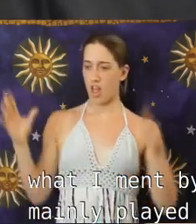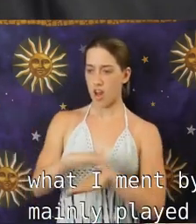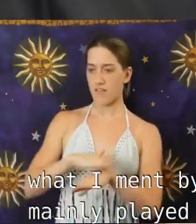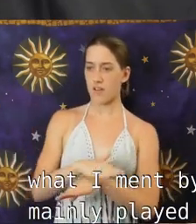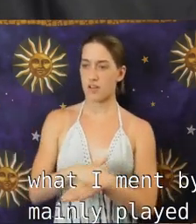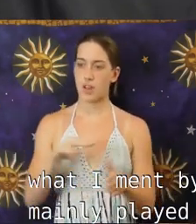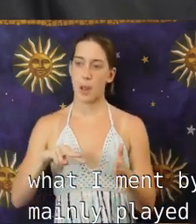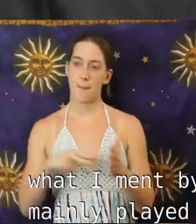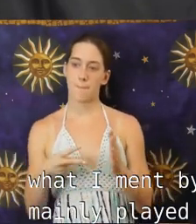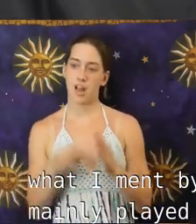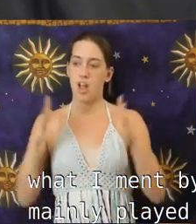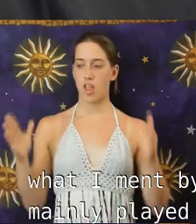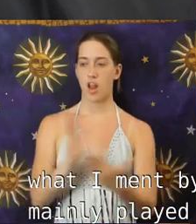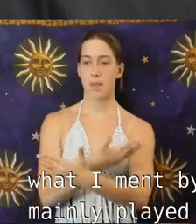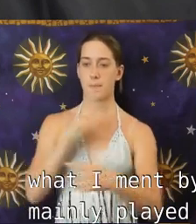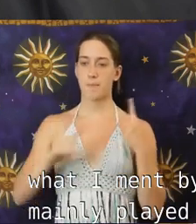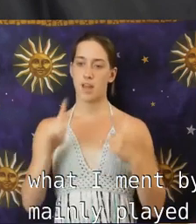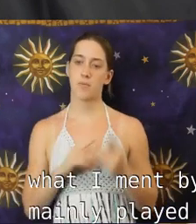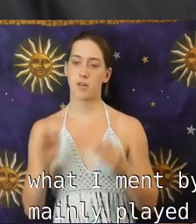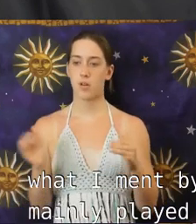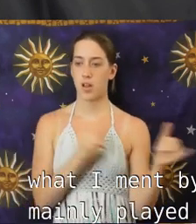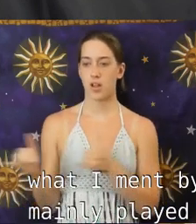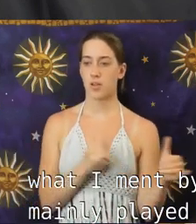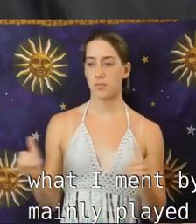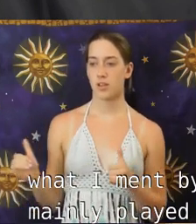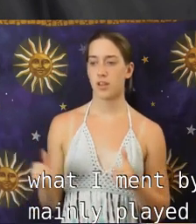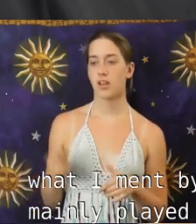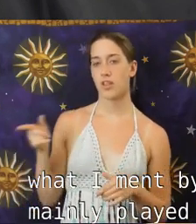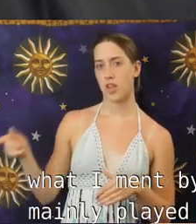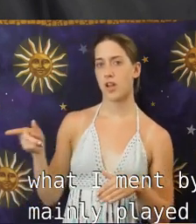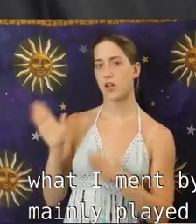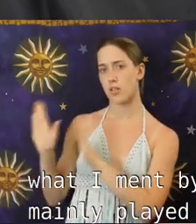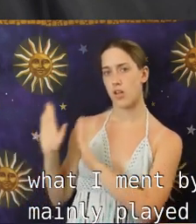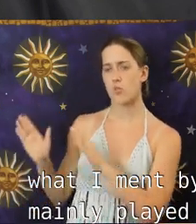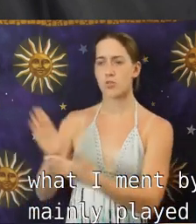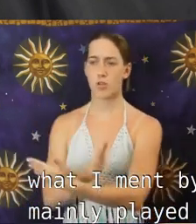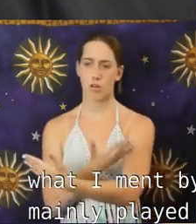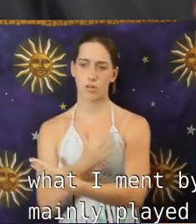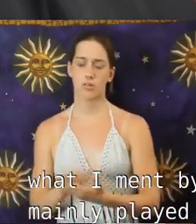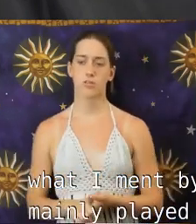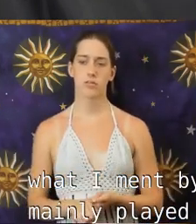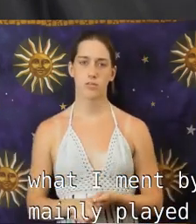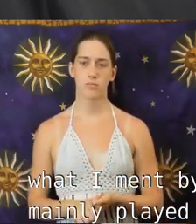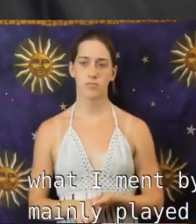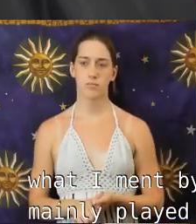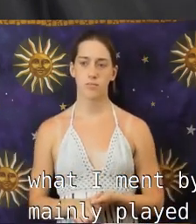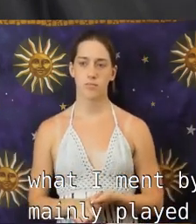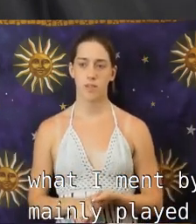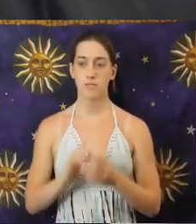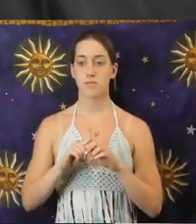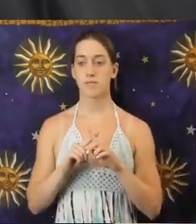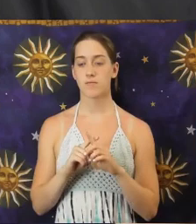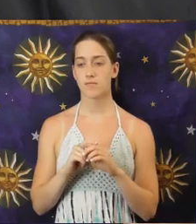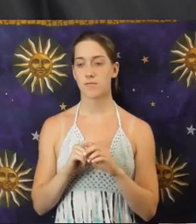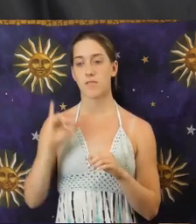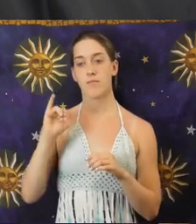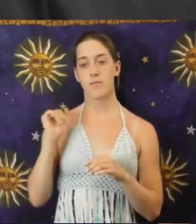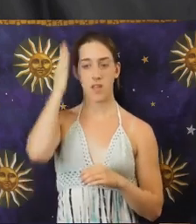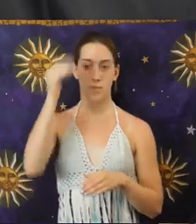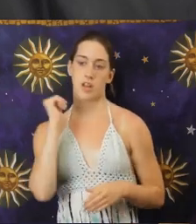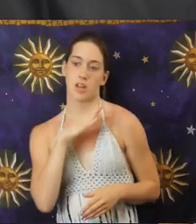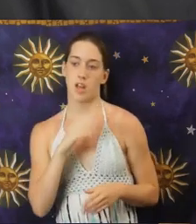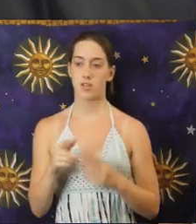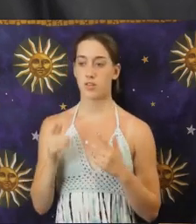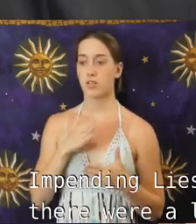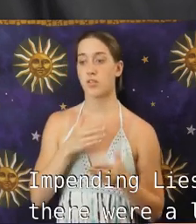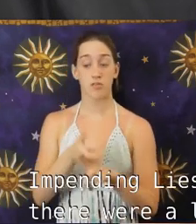went by a lot of covers. I don't mean like a lot. The band's mainly played, obviously, their original songs.